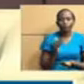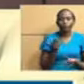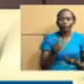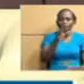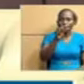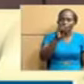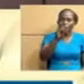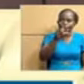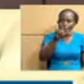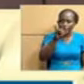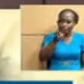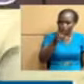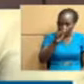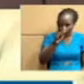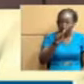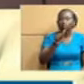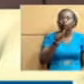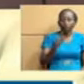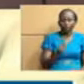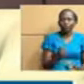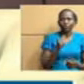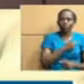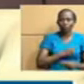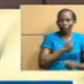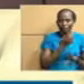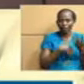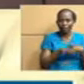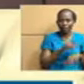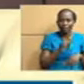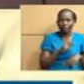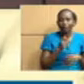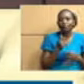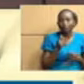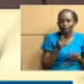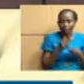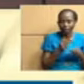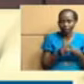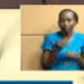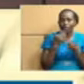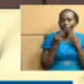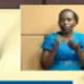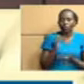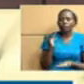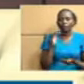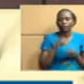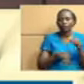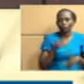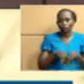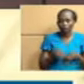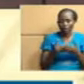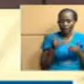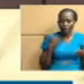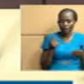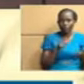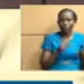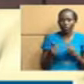Sylvia Muwewa Ntambi. That's why I was mixing the names. Sylvia Muwewa, thank you very much for your contribution earlier in the first discussion.